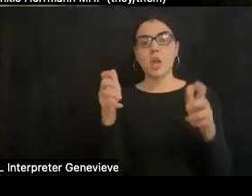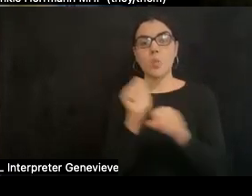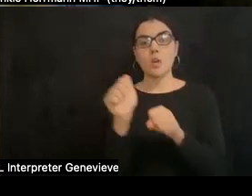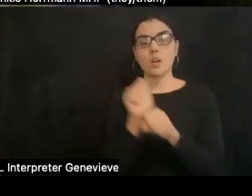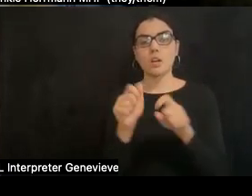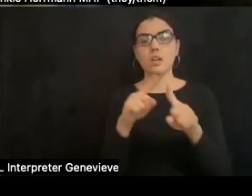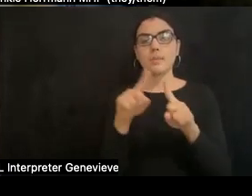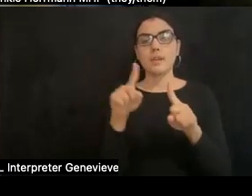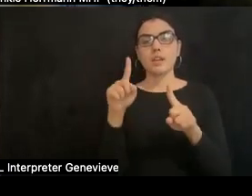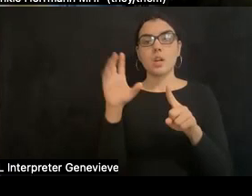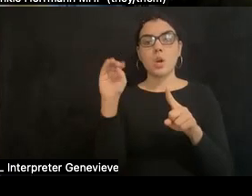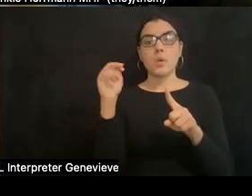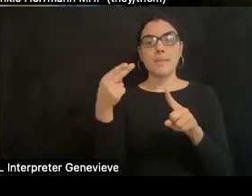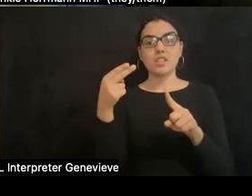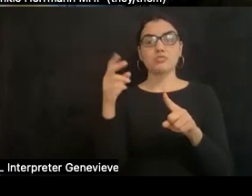and DOH